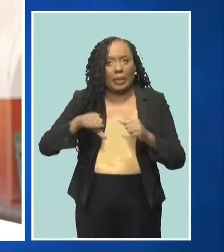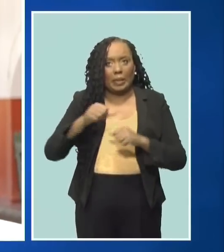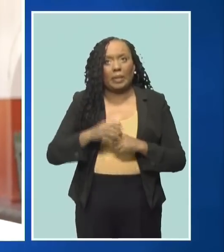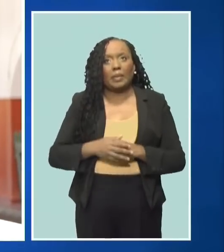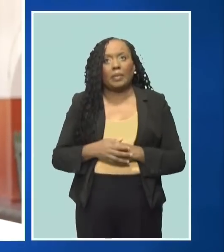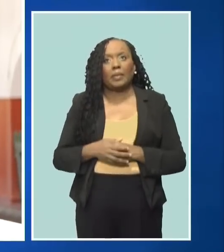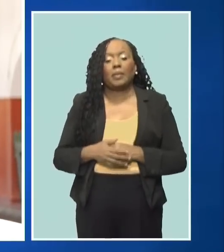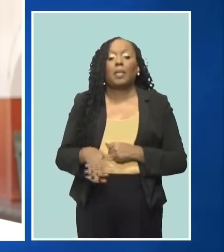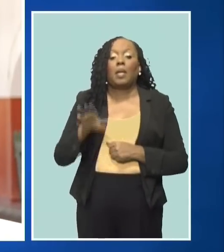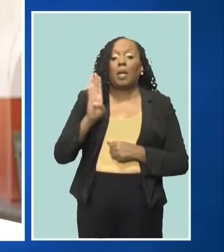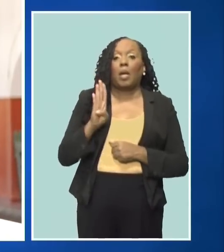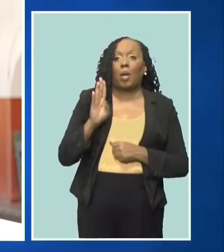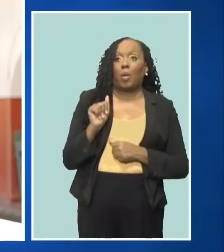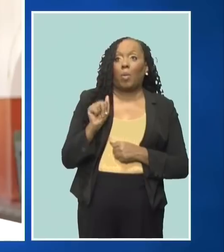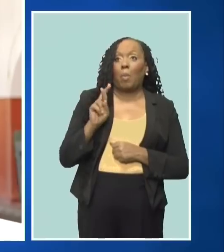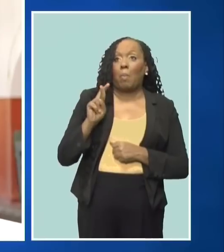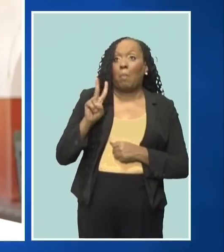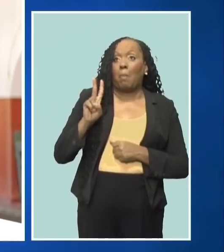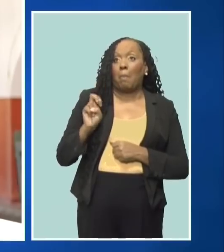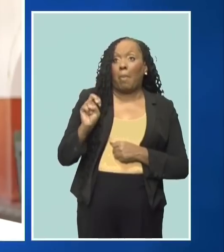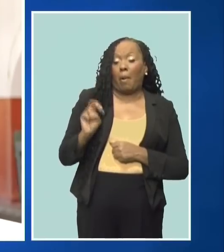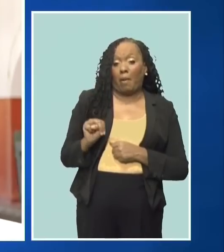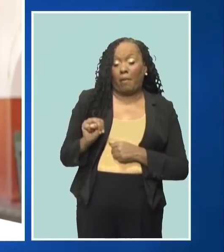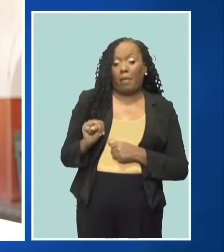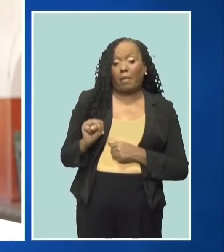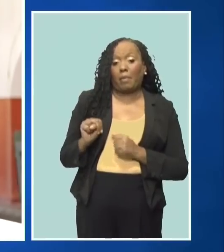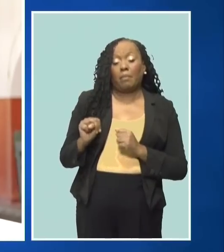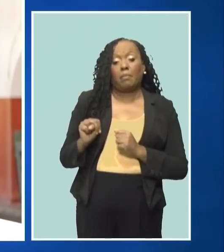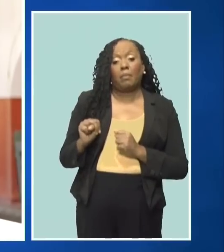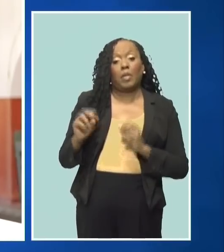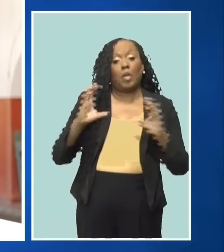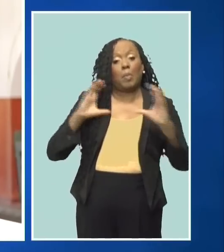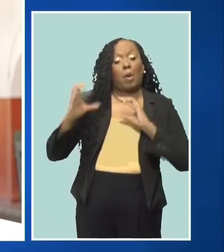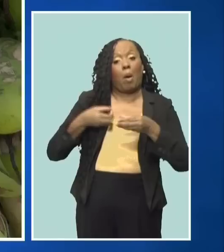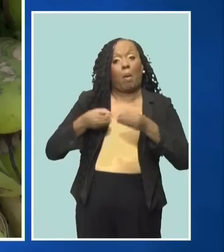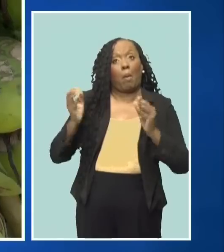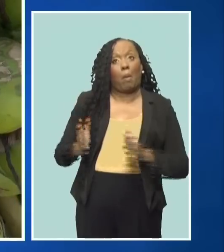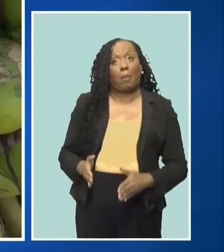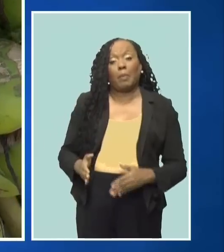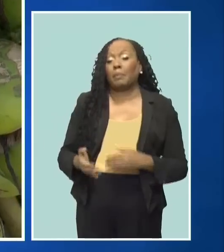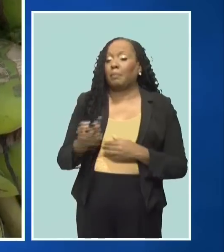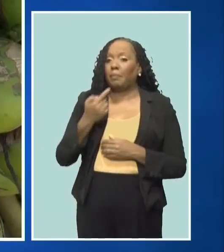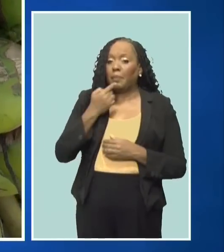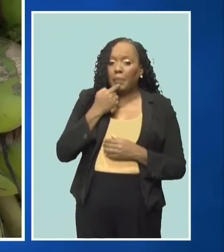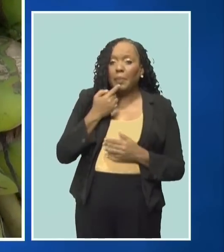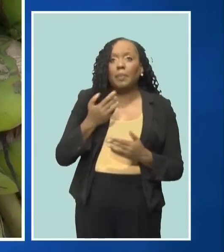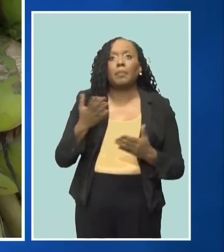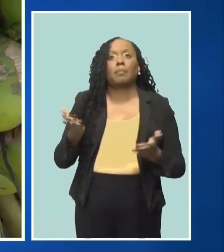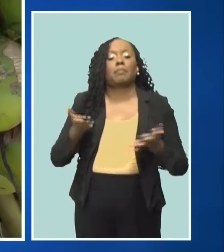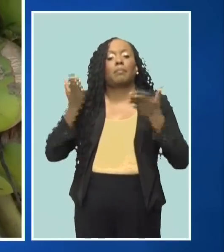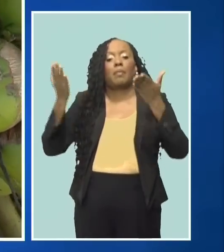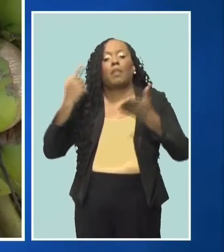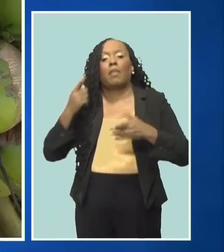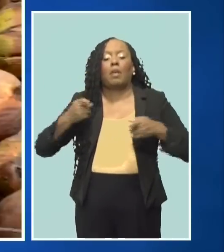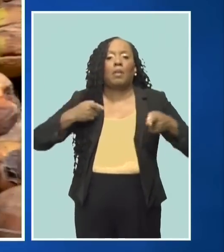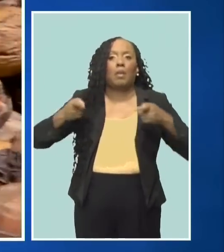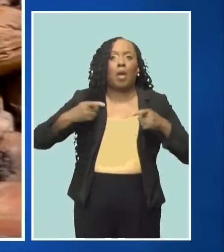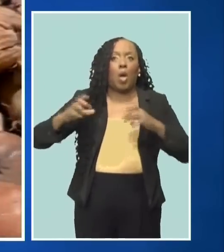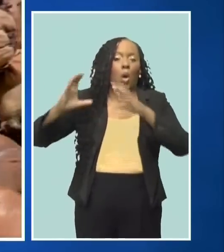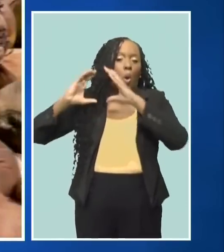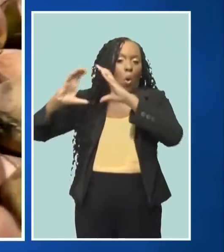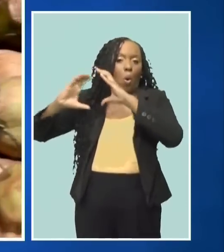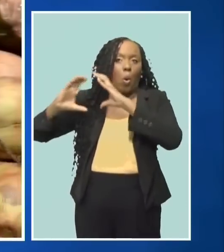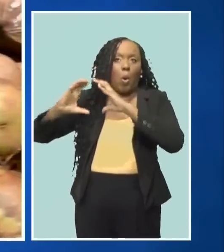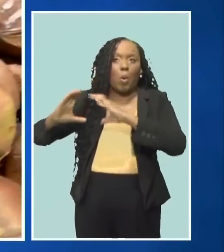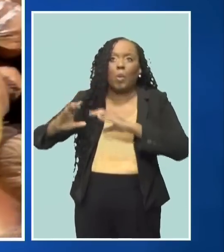Retailers, Vendors and Entrepreneurs Roving Communications Officer Robert Maloney says PM Motley's proposal to regulate the coconut